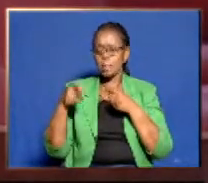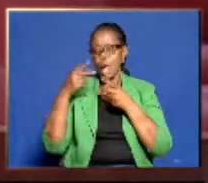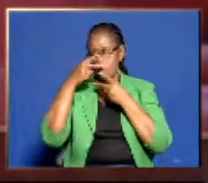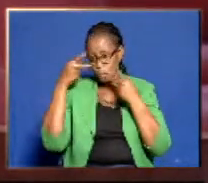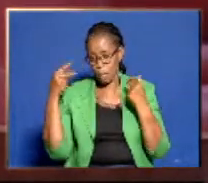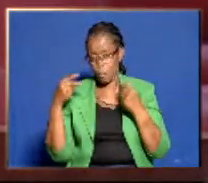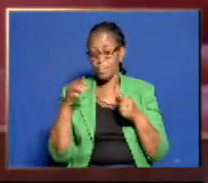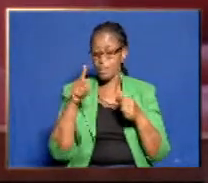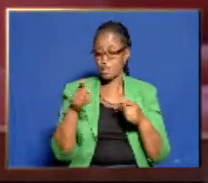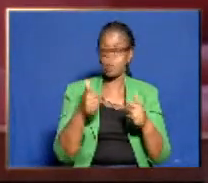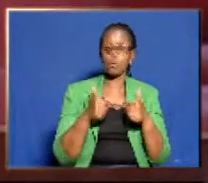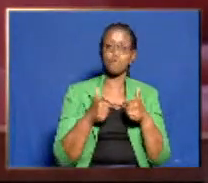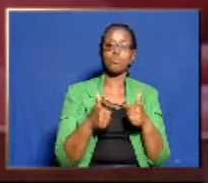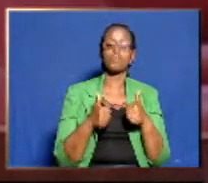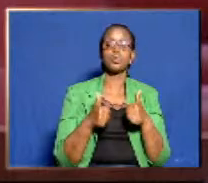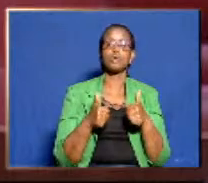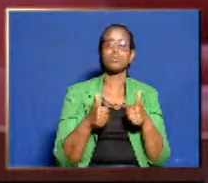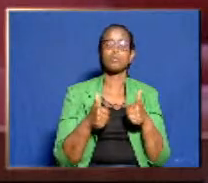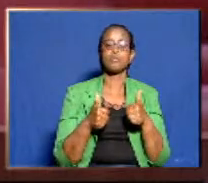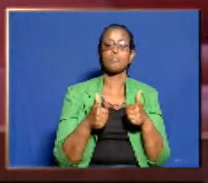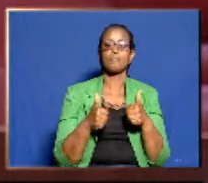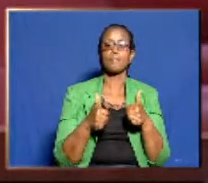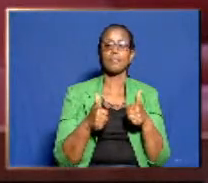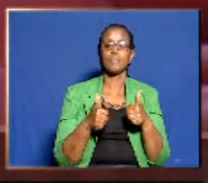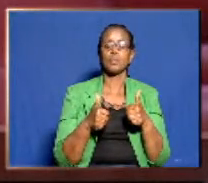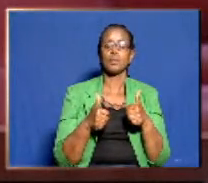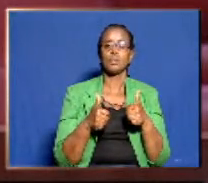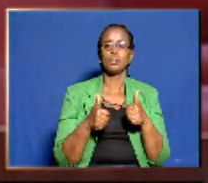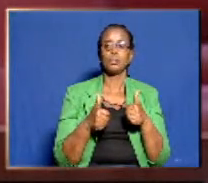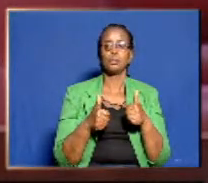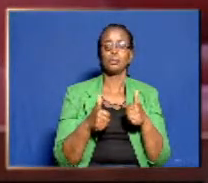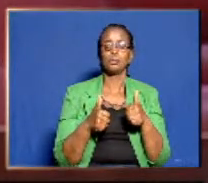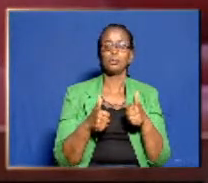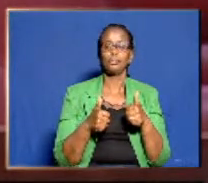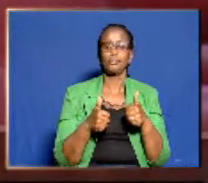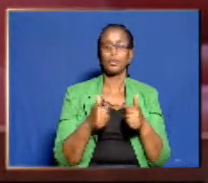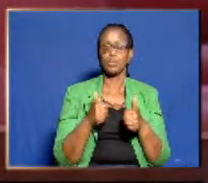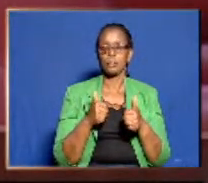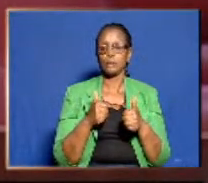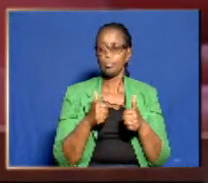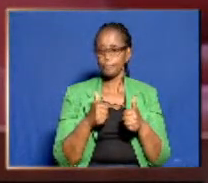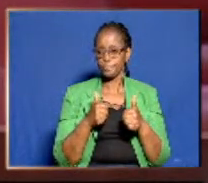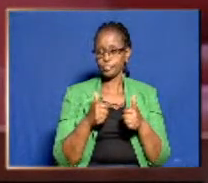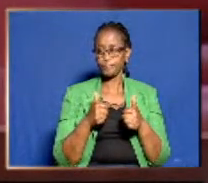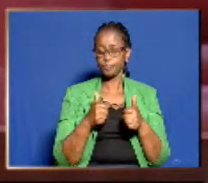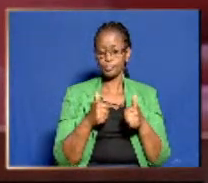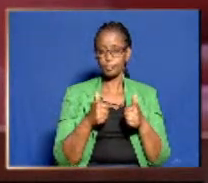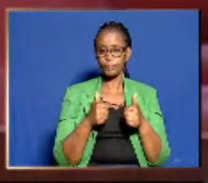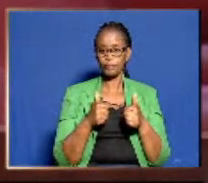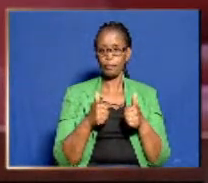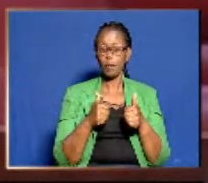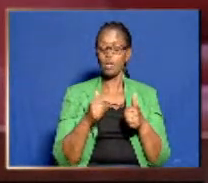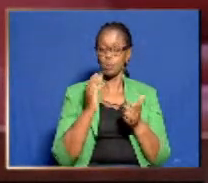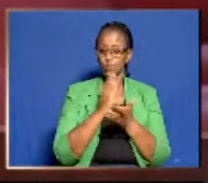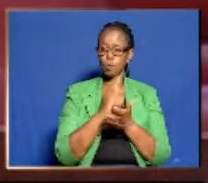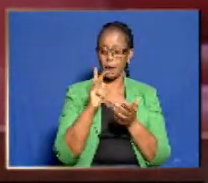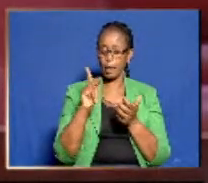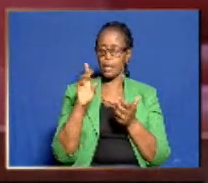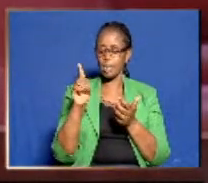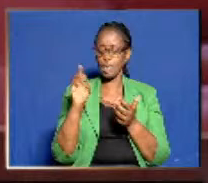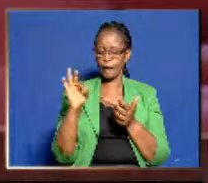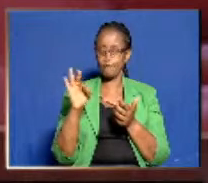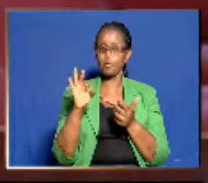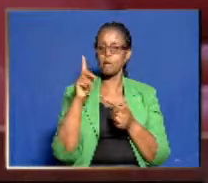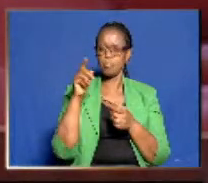the country. We all owe it to the nation, and our forces have done their